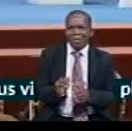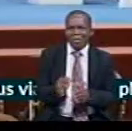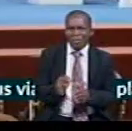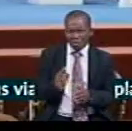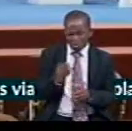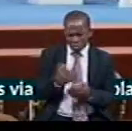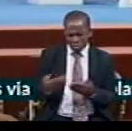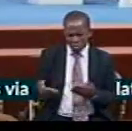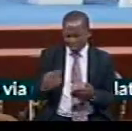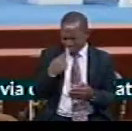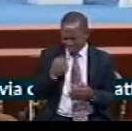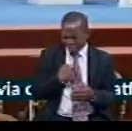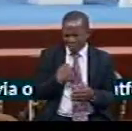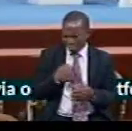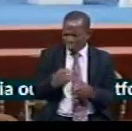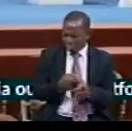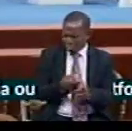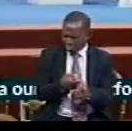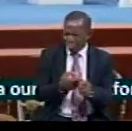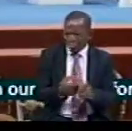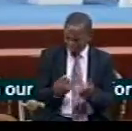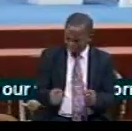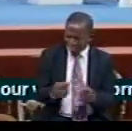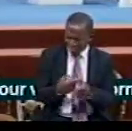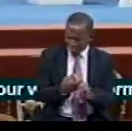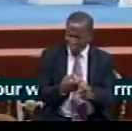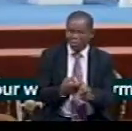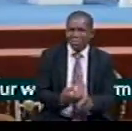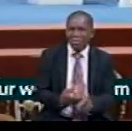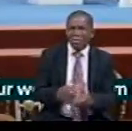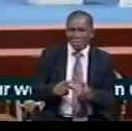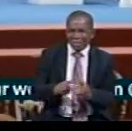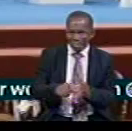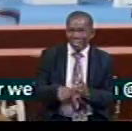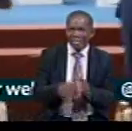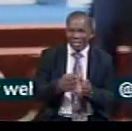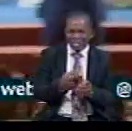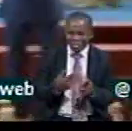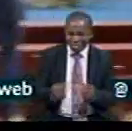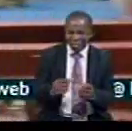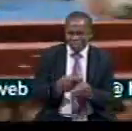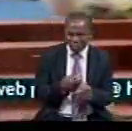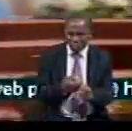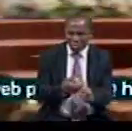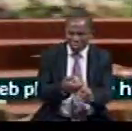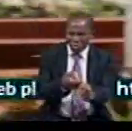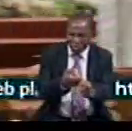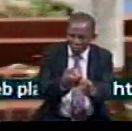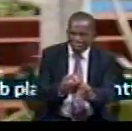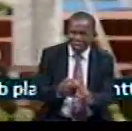whether you are healed? So I said, okay, then let me run. Then I start running. And